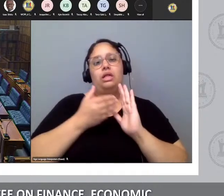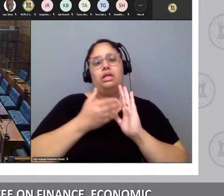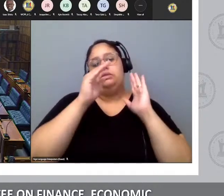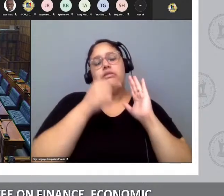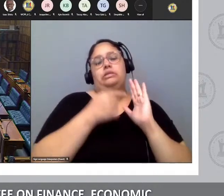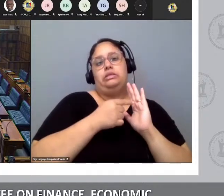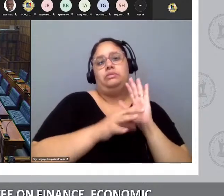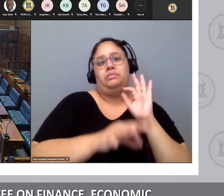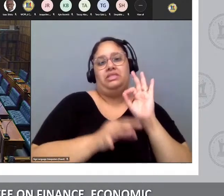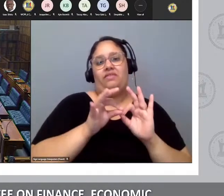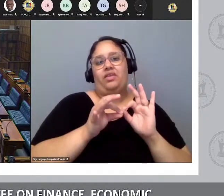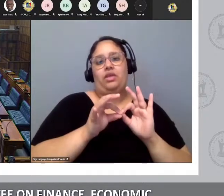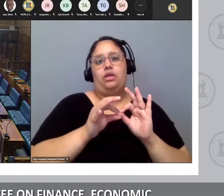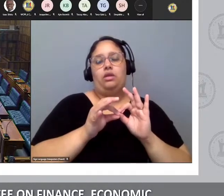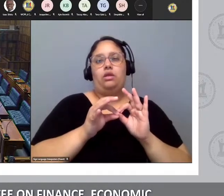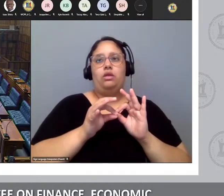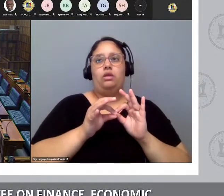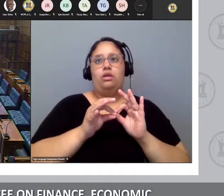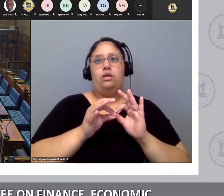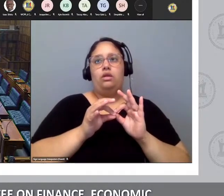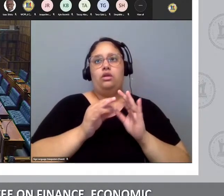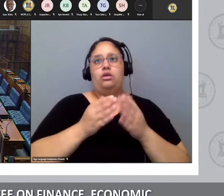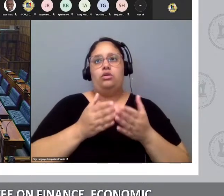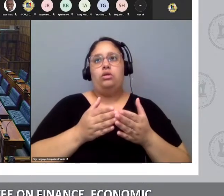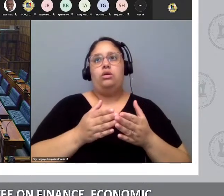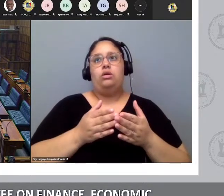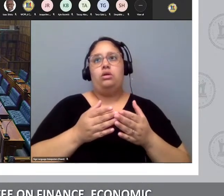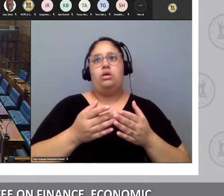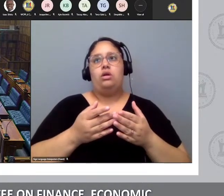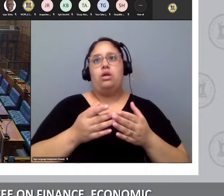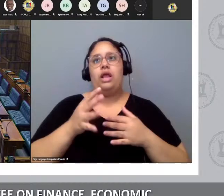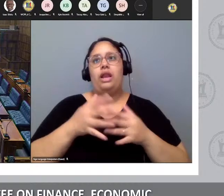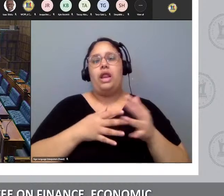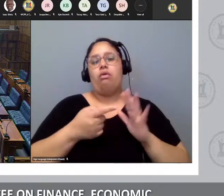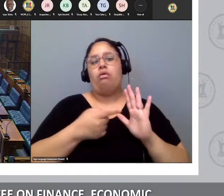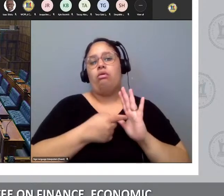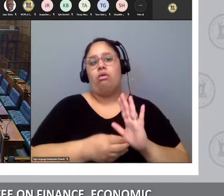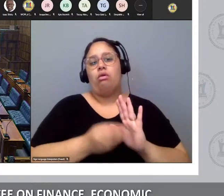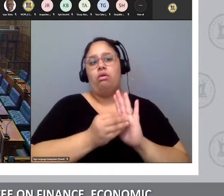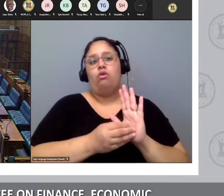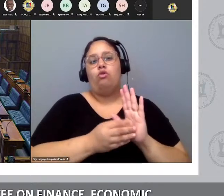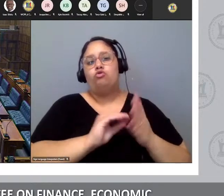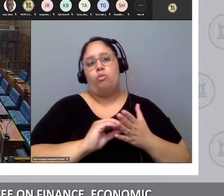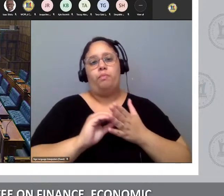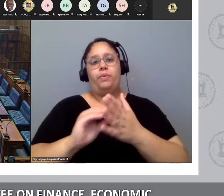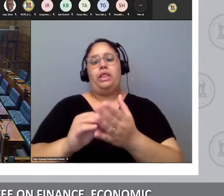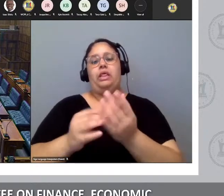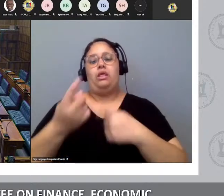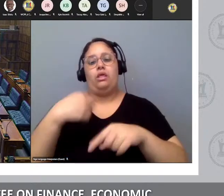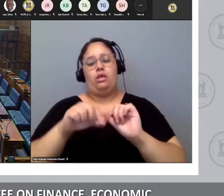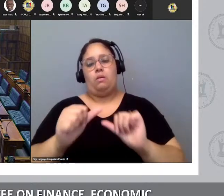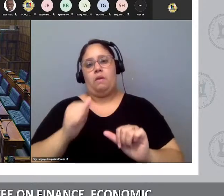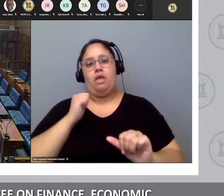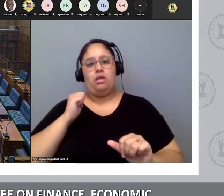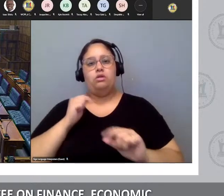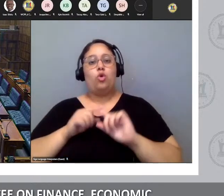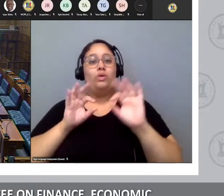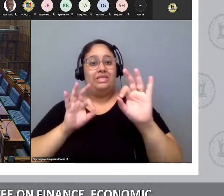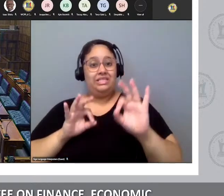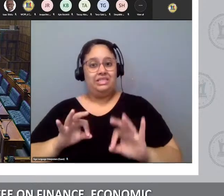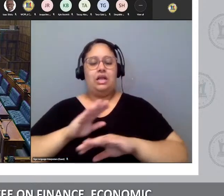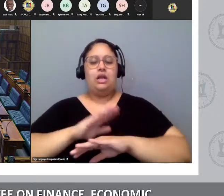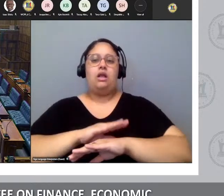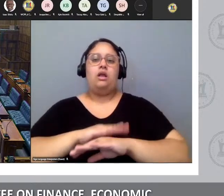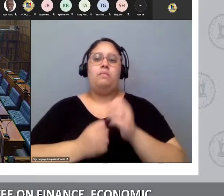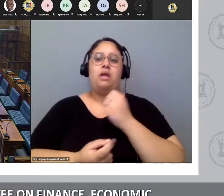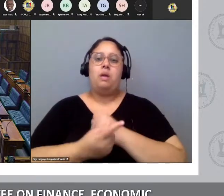particular voyage and the calls that are associated with just to bring a vessel back on rotation and it even happens at times that they